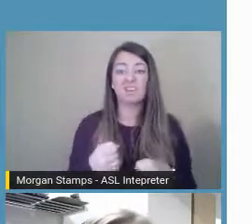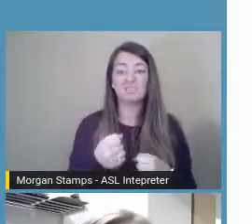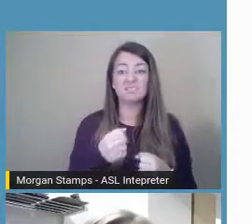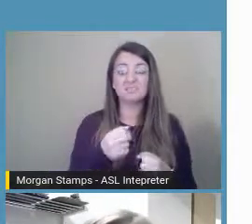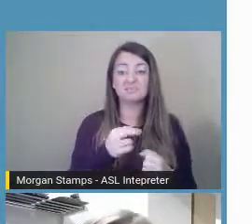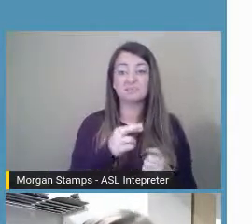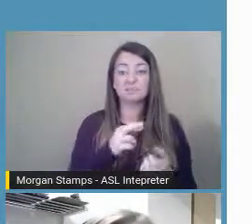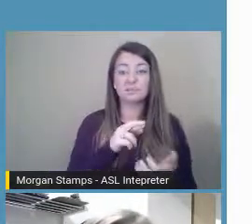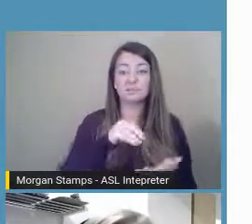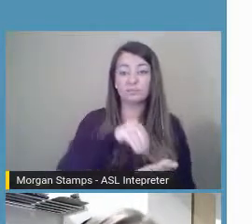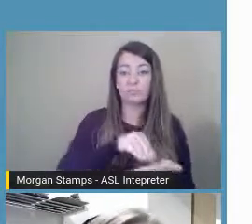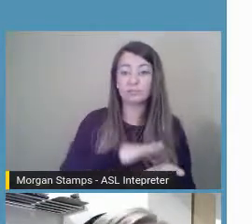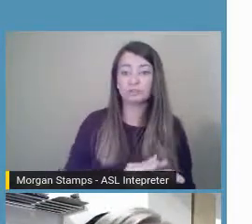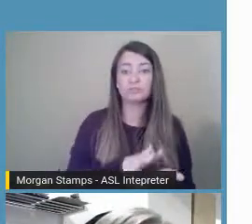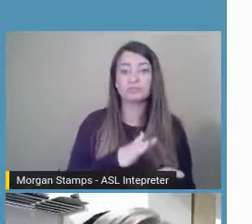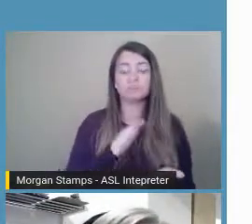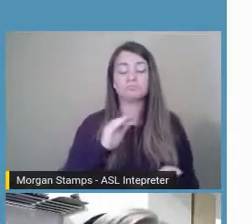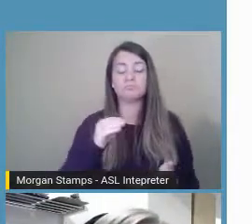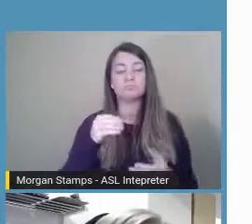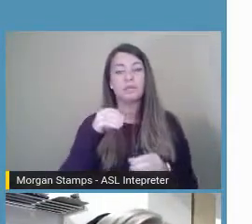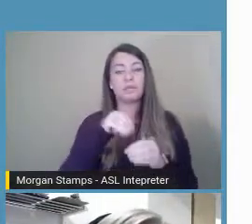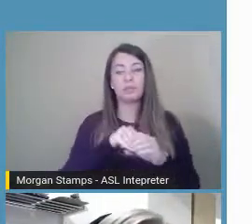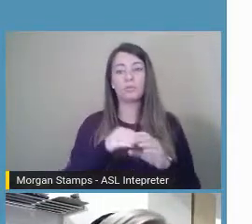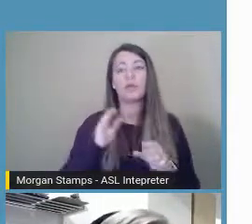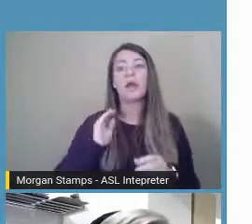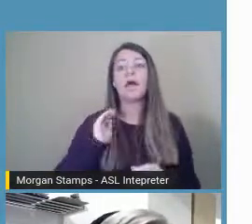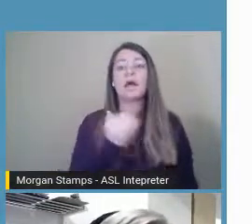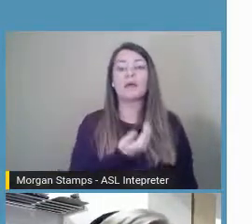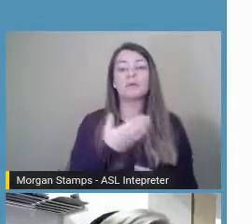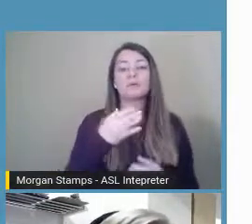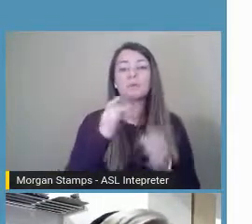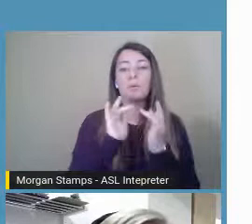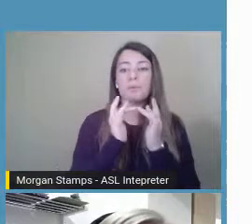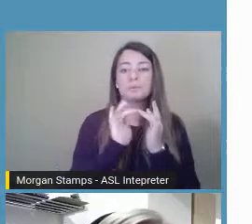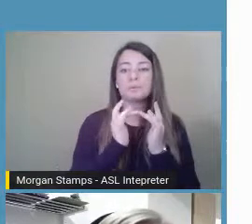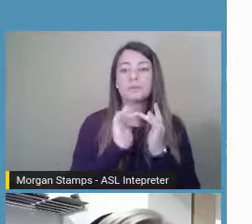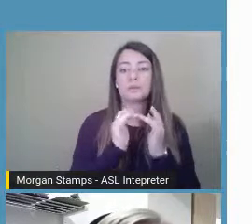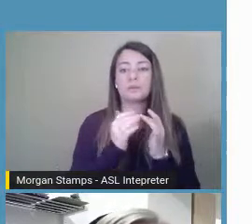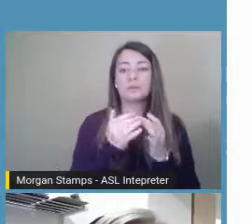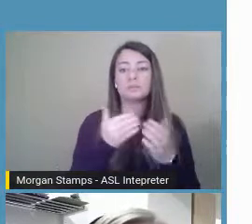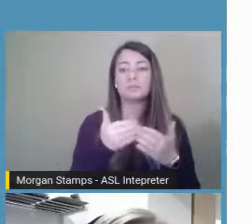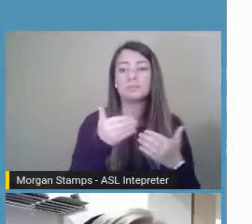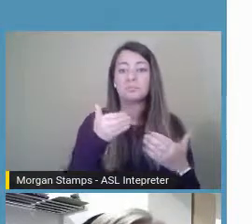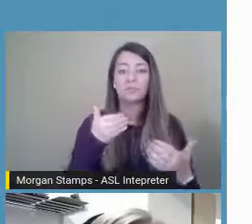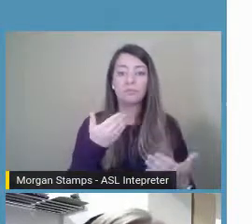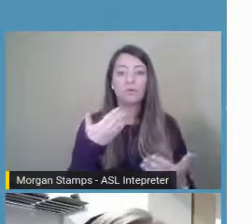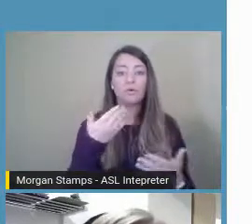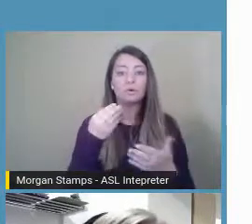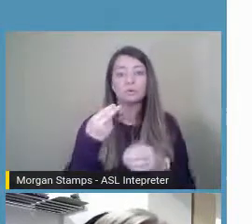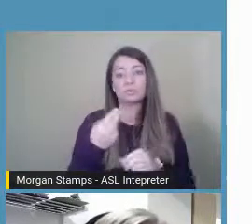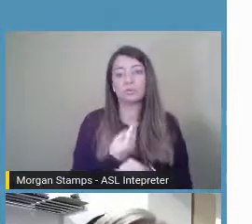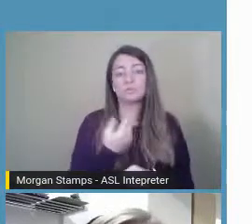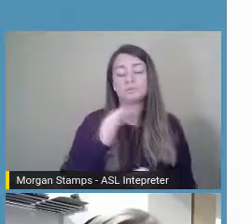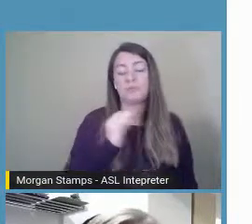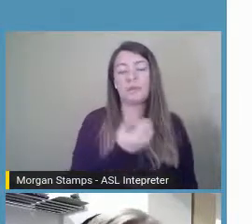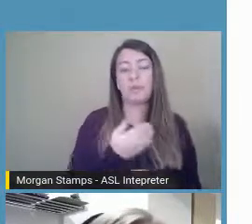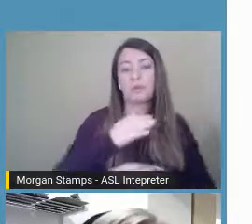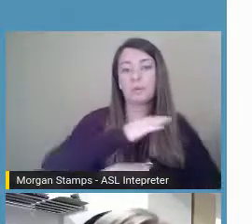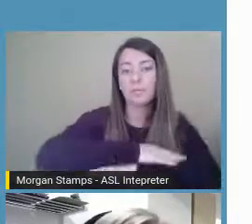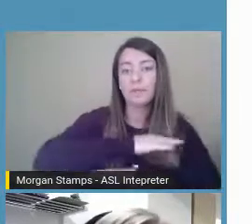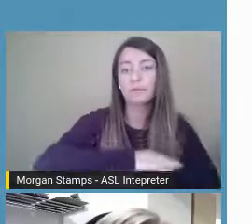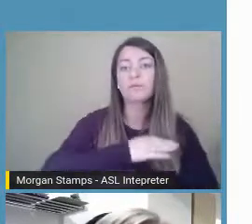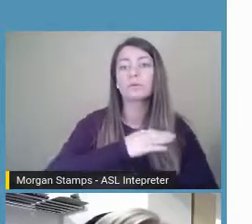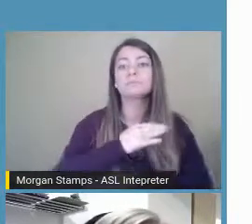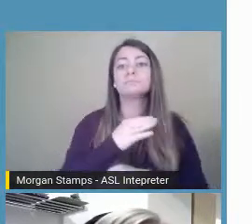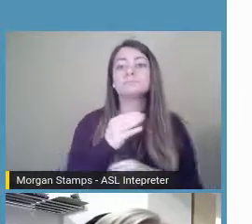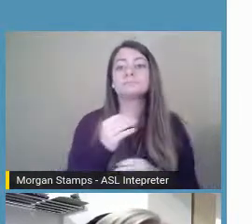Third Thursdays that have so many moving parts and featured guests spread out across the country with varying levels of experience with